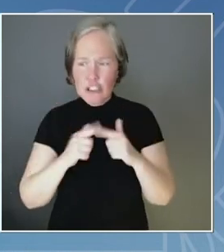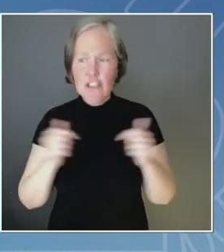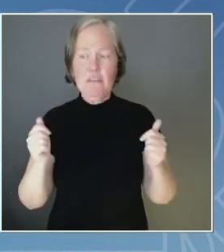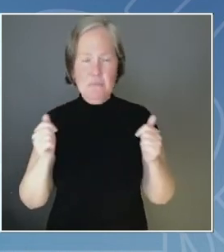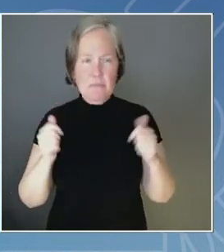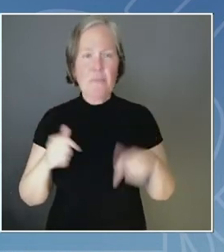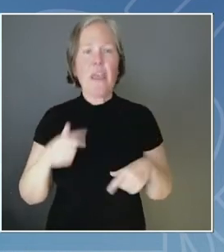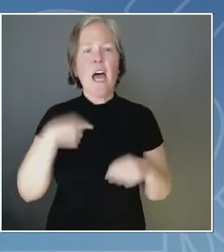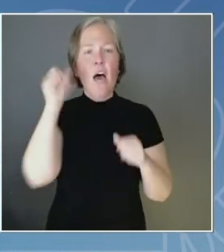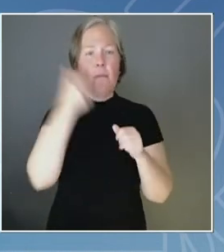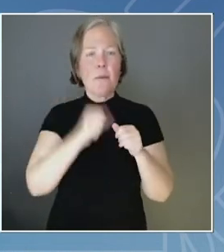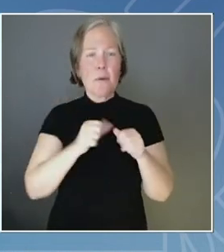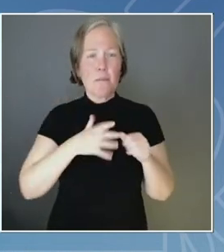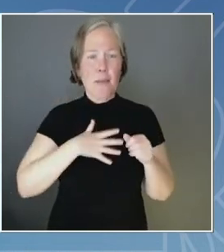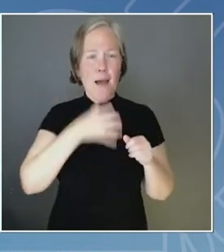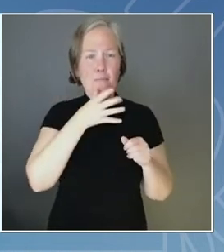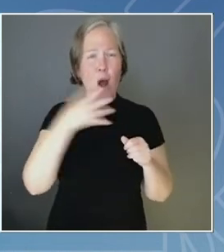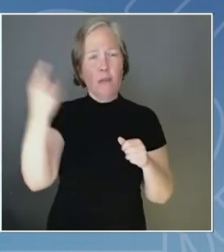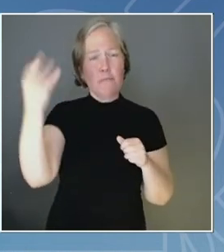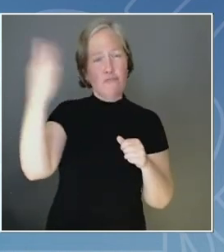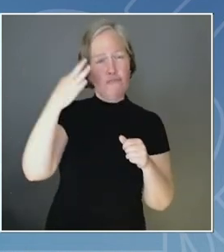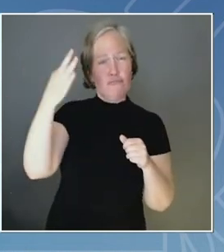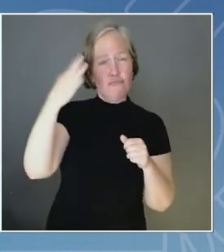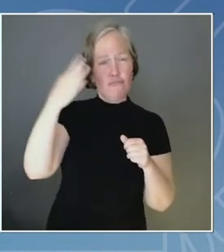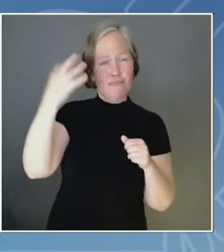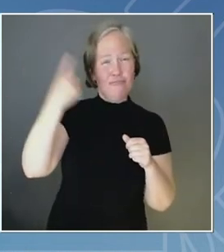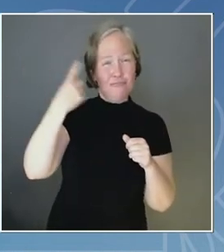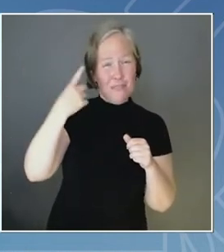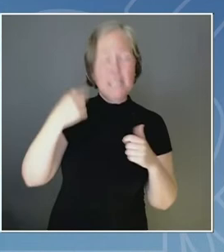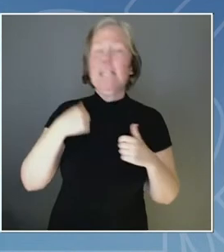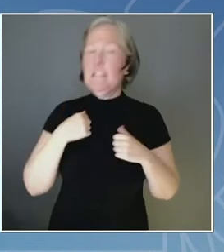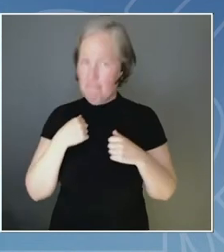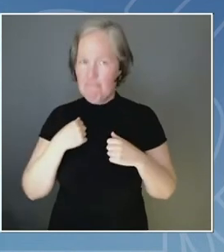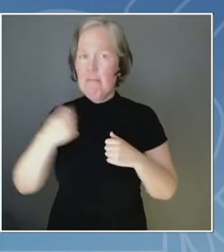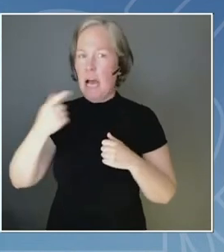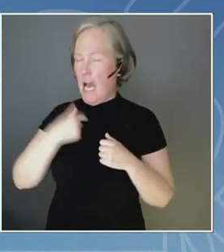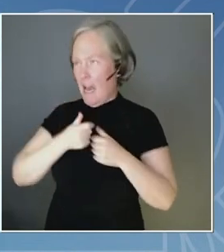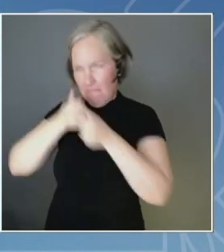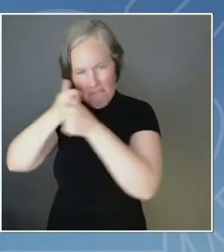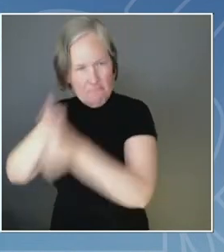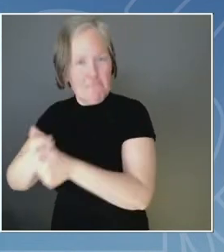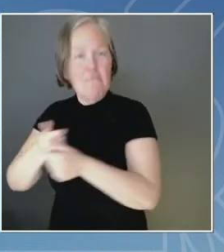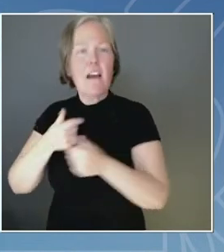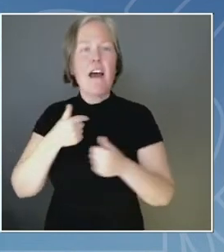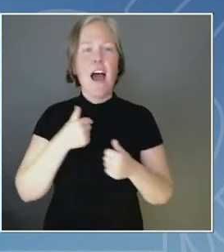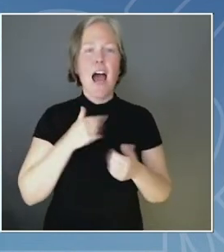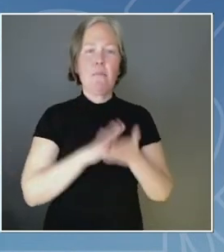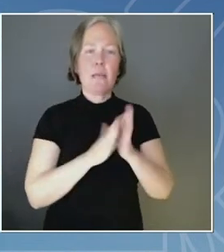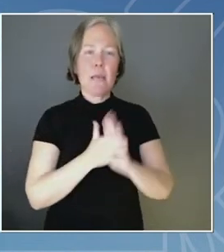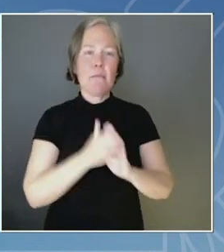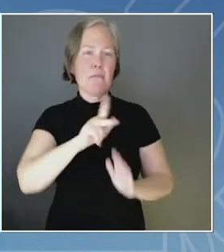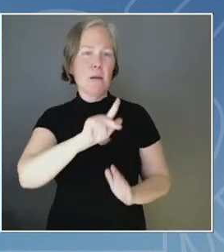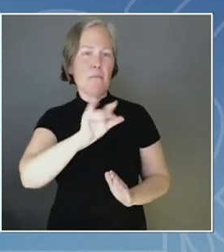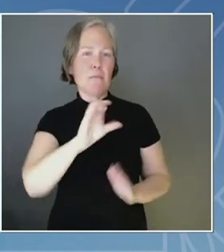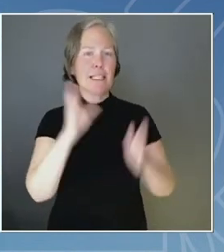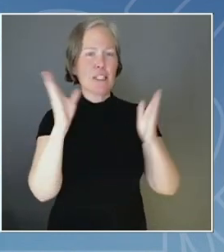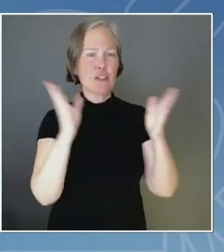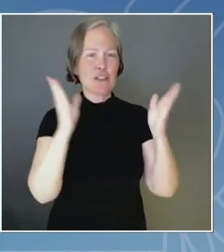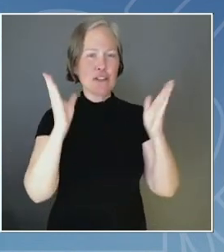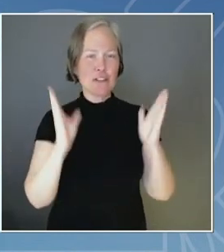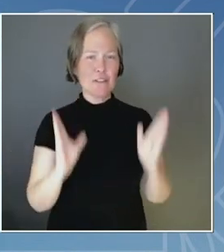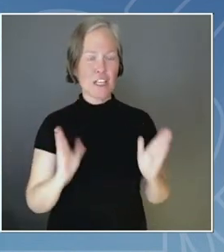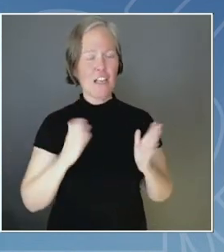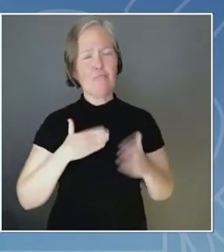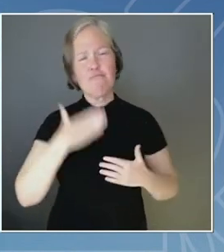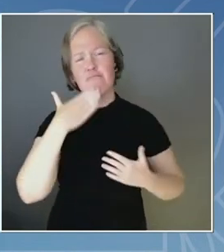spent my career for the past several decades as a public servant. I'm grateful that I had the opportunity to care for U.S. veterans